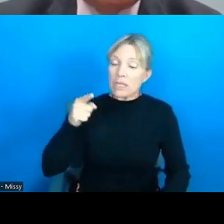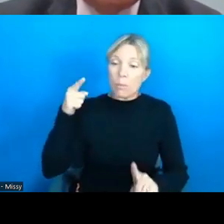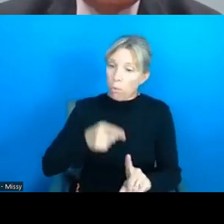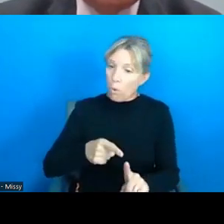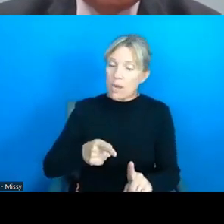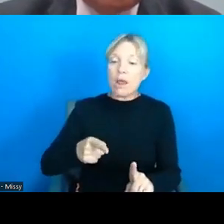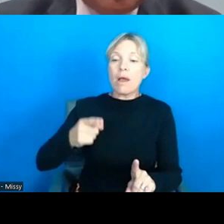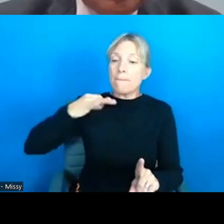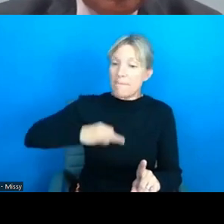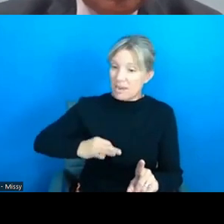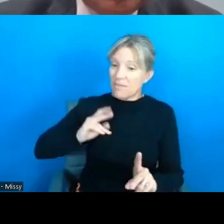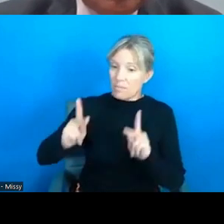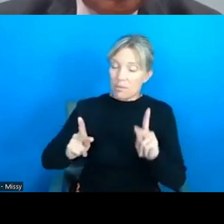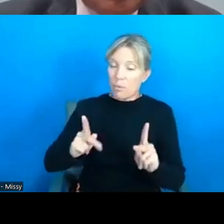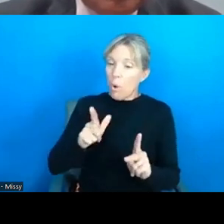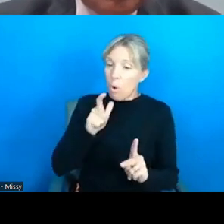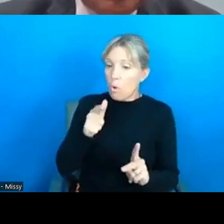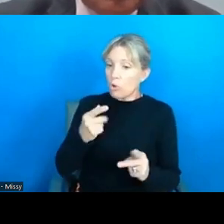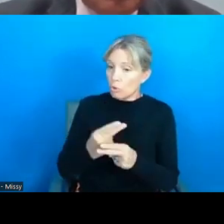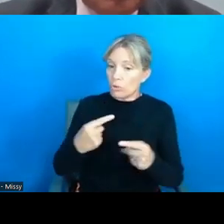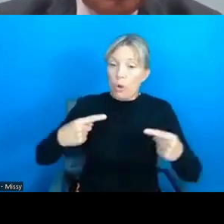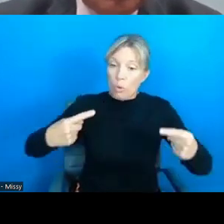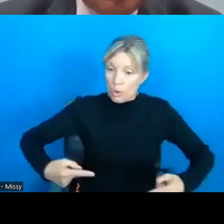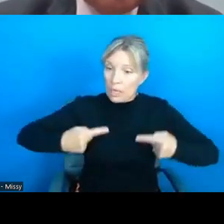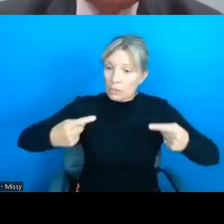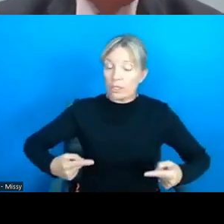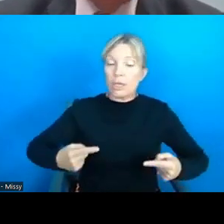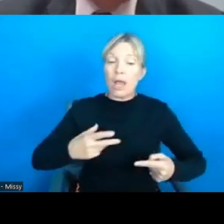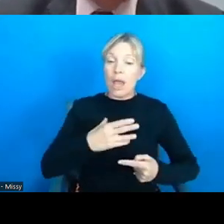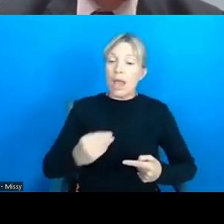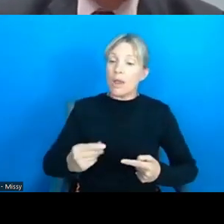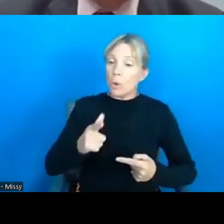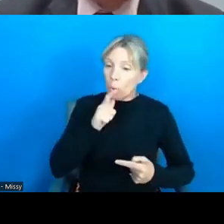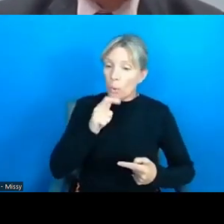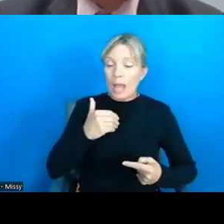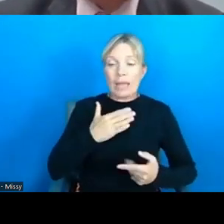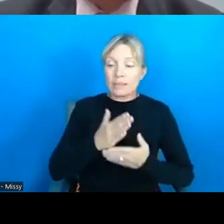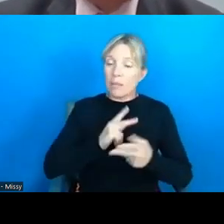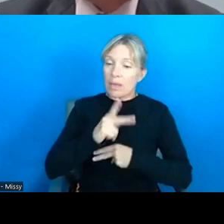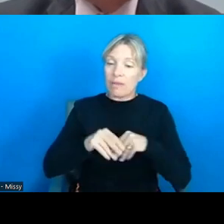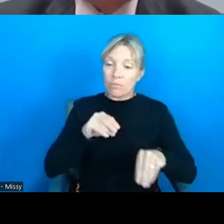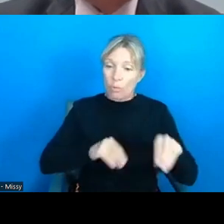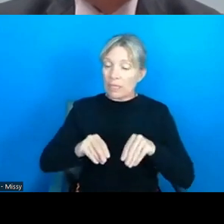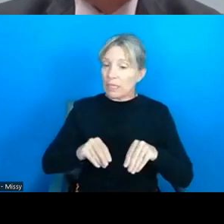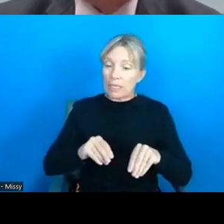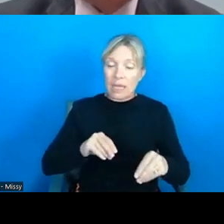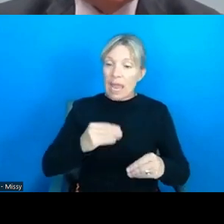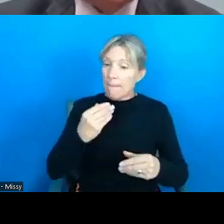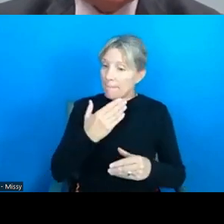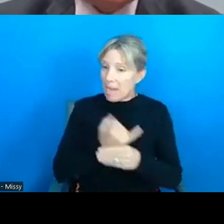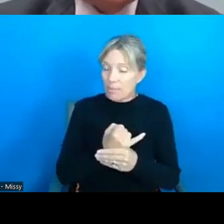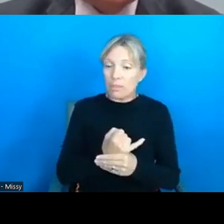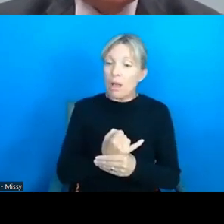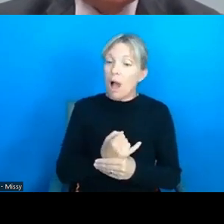benefit people who were primarily wheelchair users and people with mobility impairments, we were able to bring in the